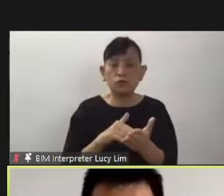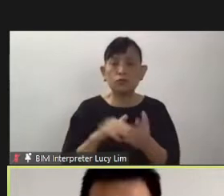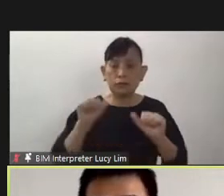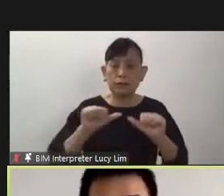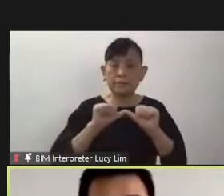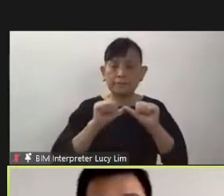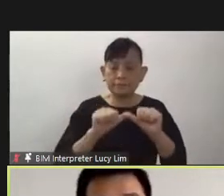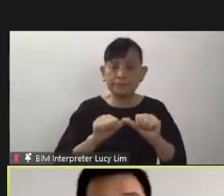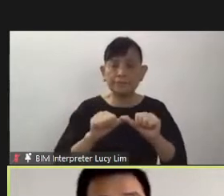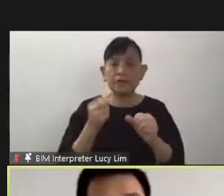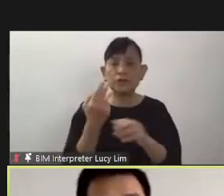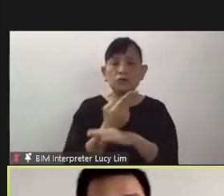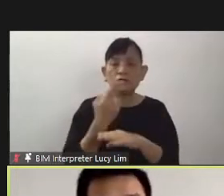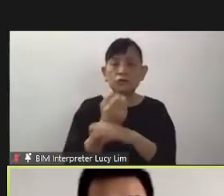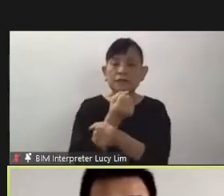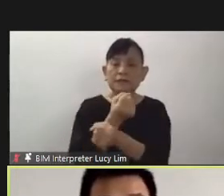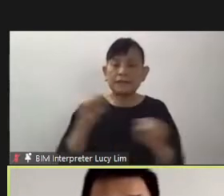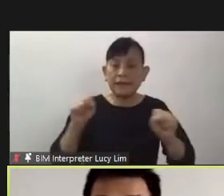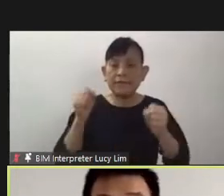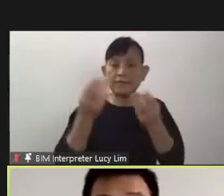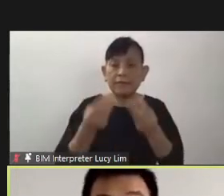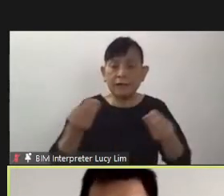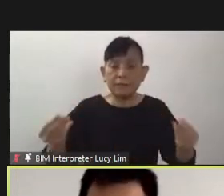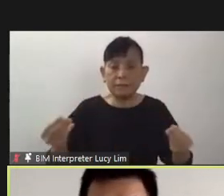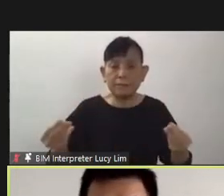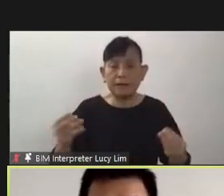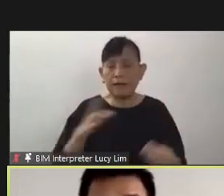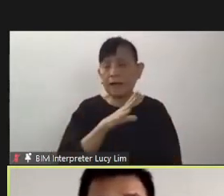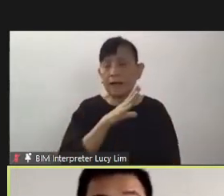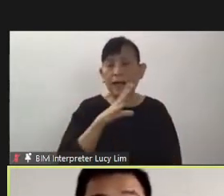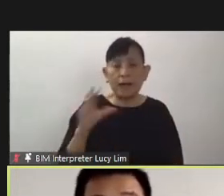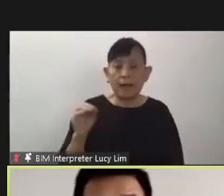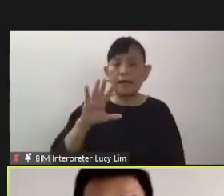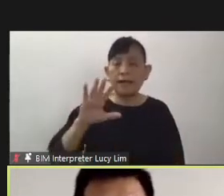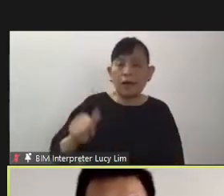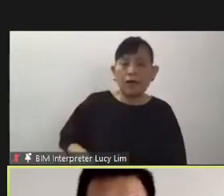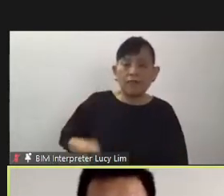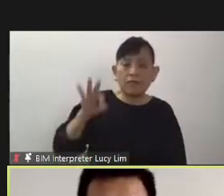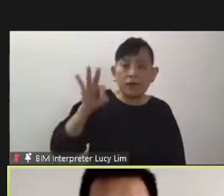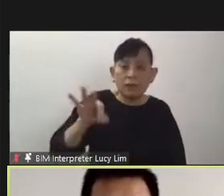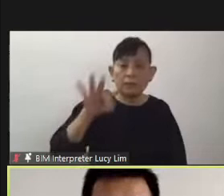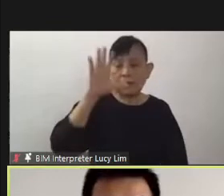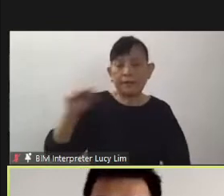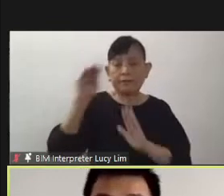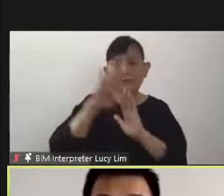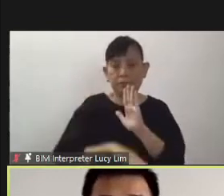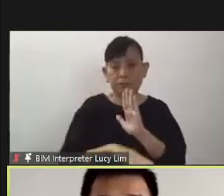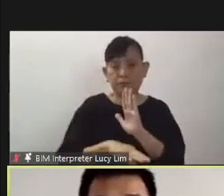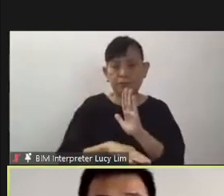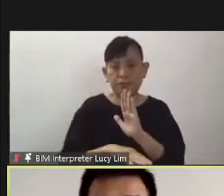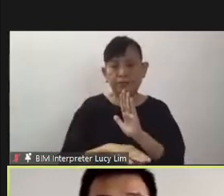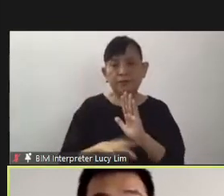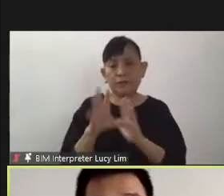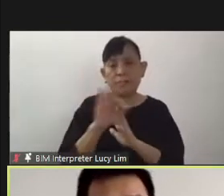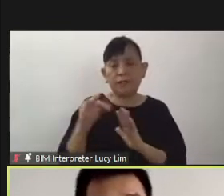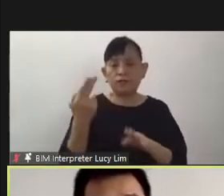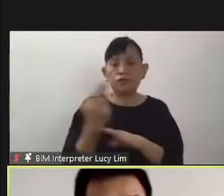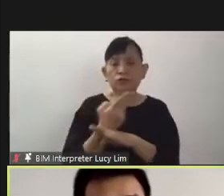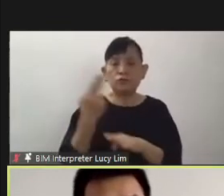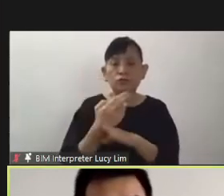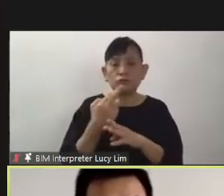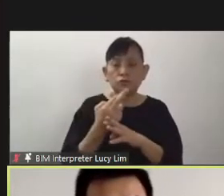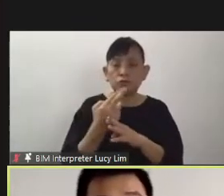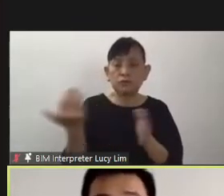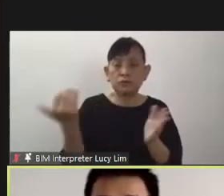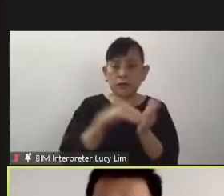using safer material, and also make it affordable and cheap. And by using this kind of reusable solution, we can reduce the